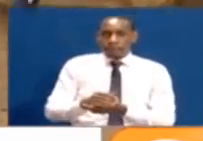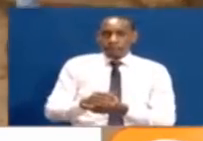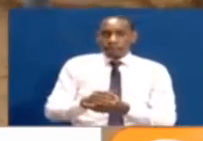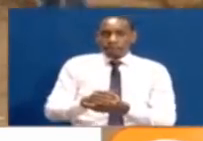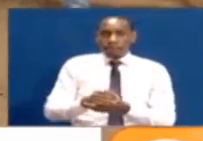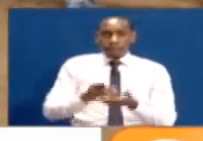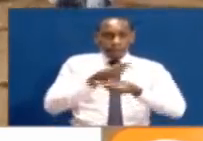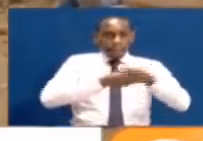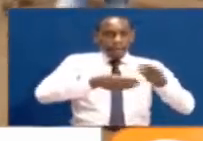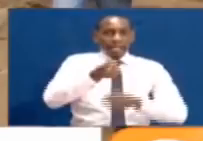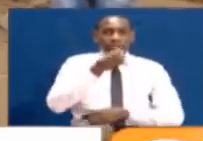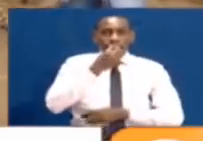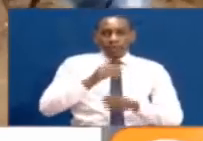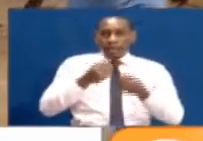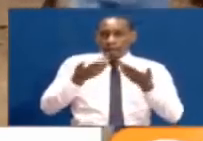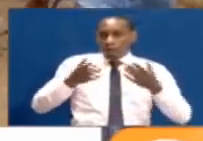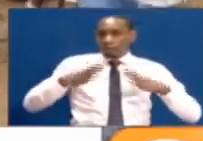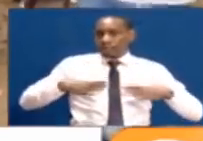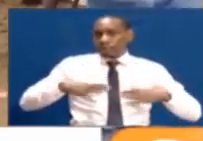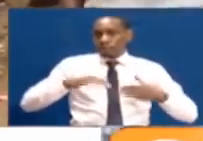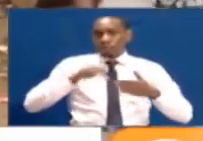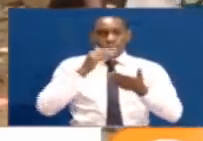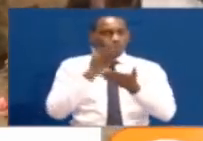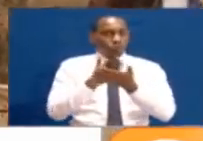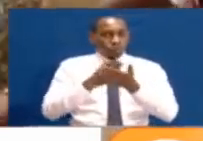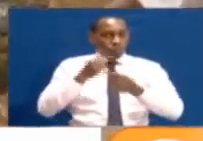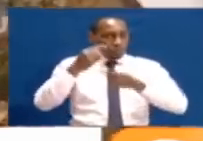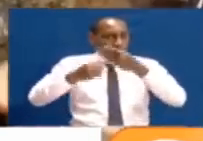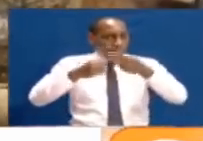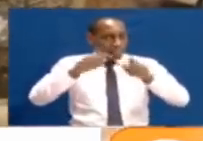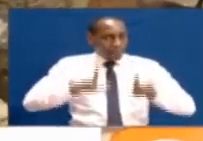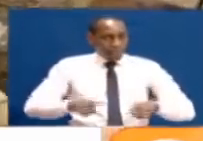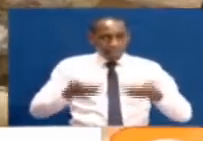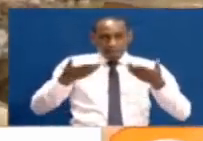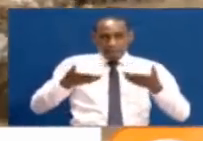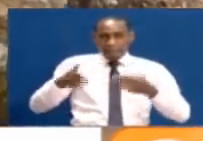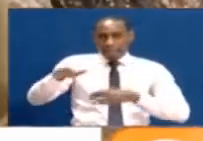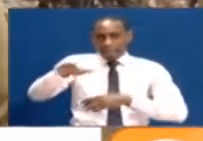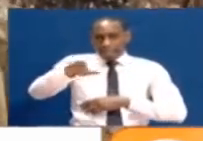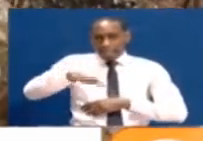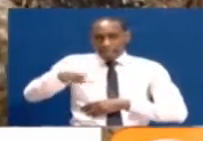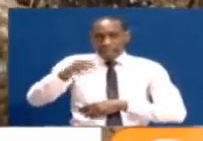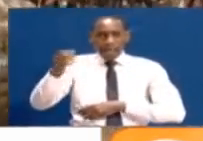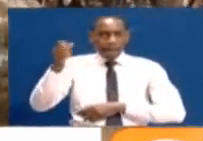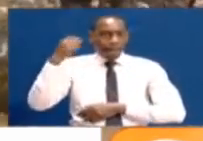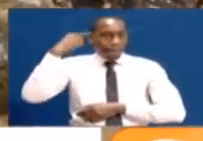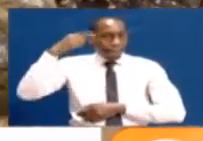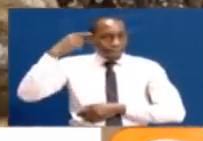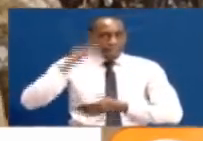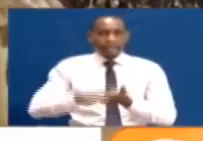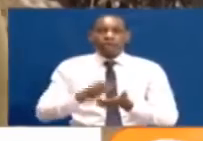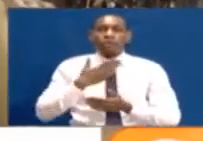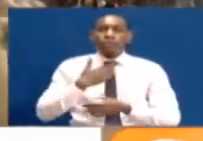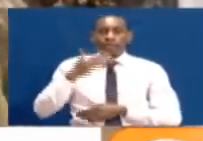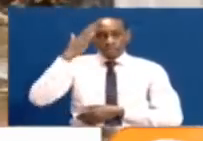food. So how are residents actually making it here in a place like Madari? Let's find